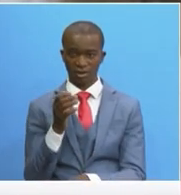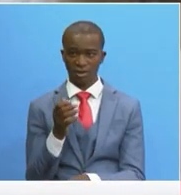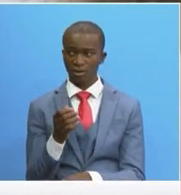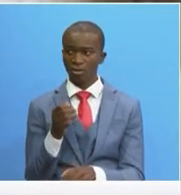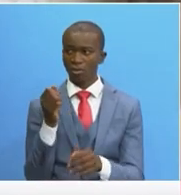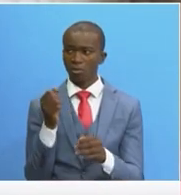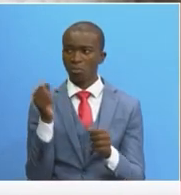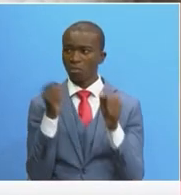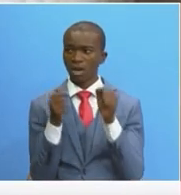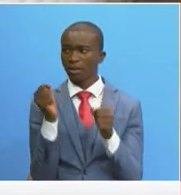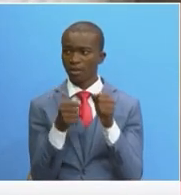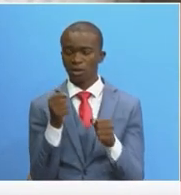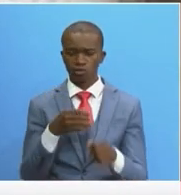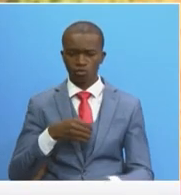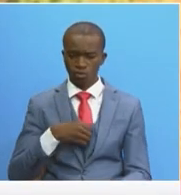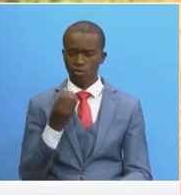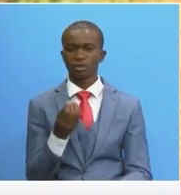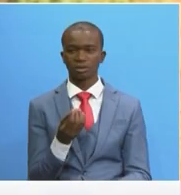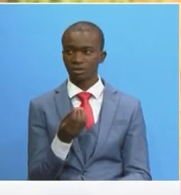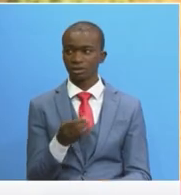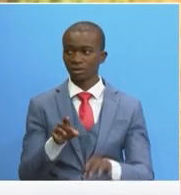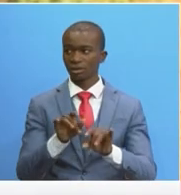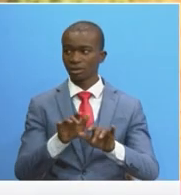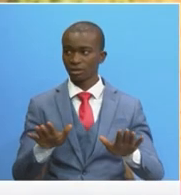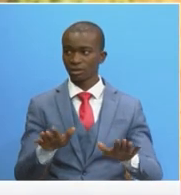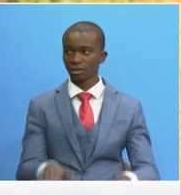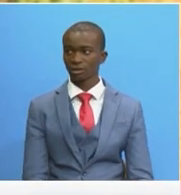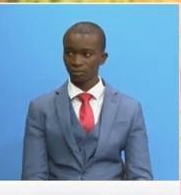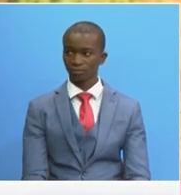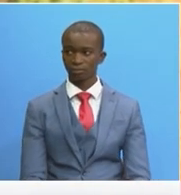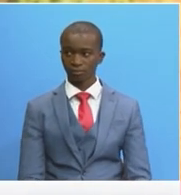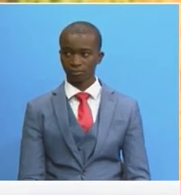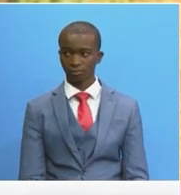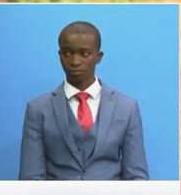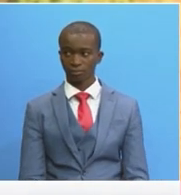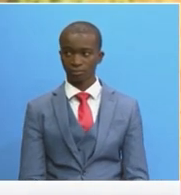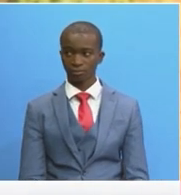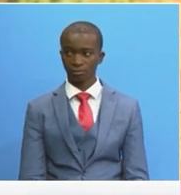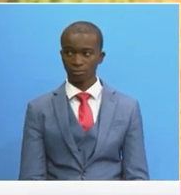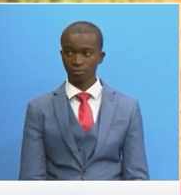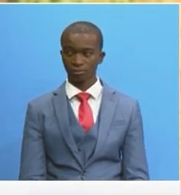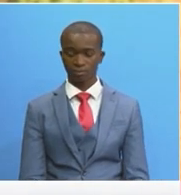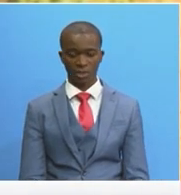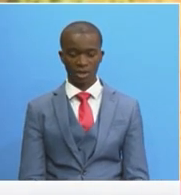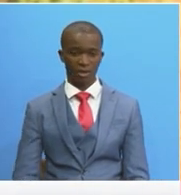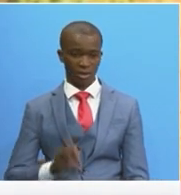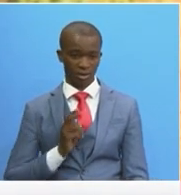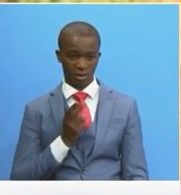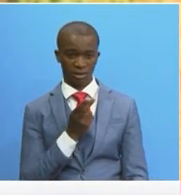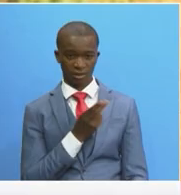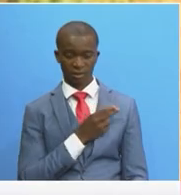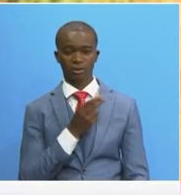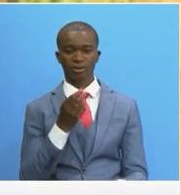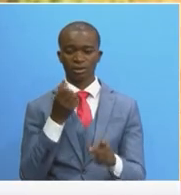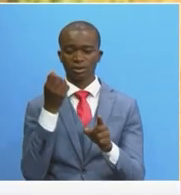to own land. Our discussion with some of the women who went to lobby to